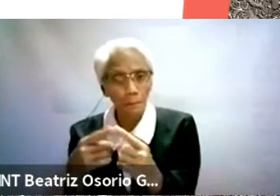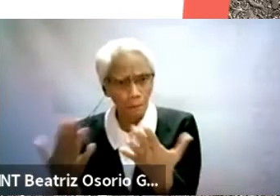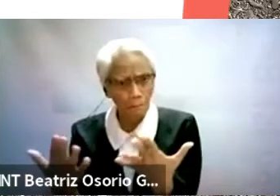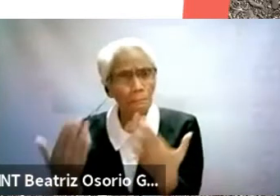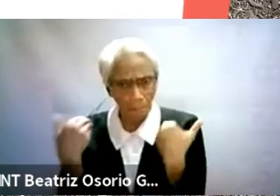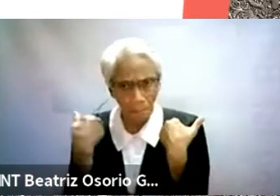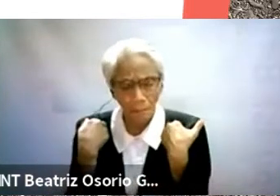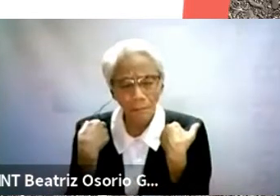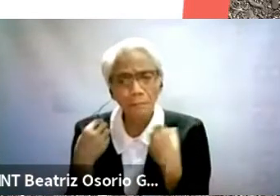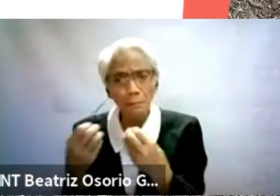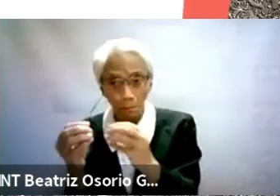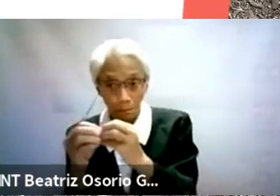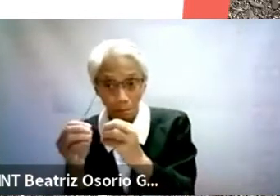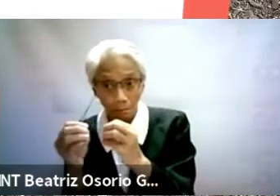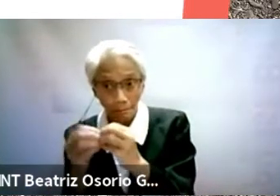kind of further